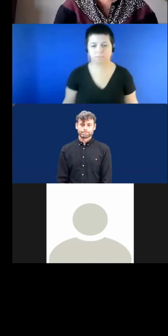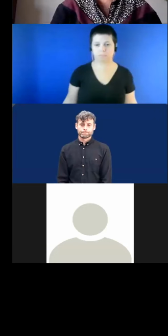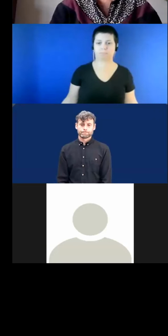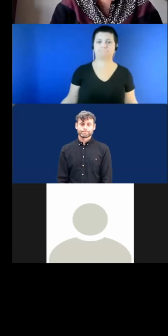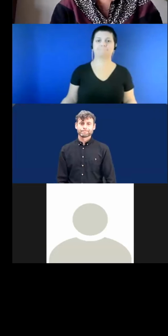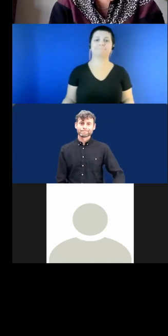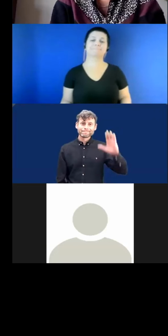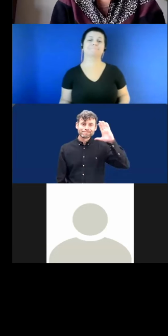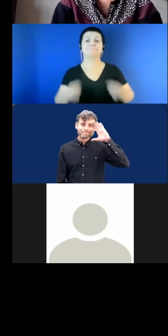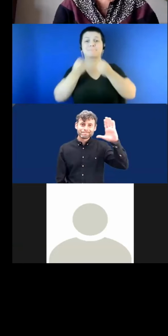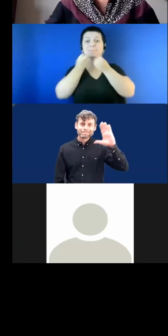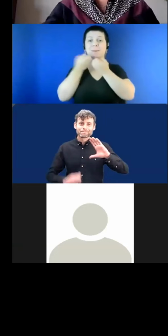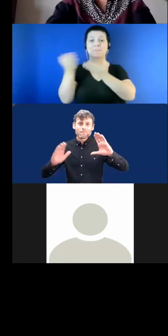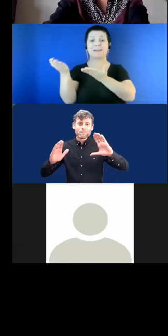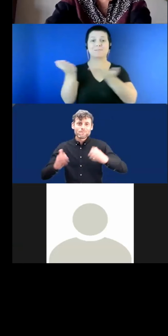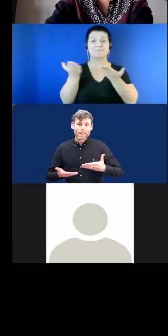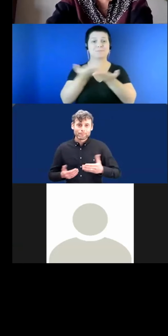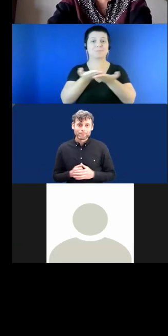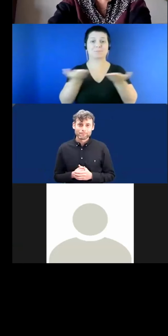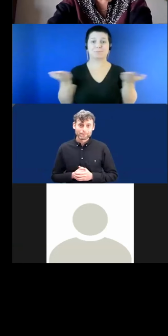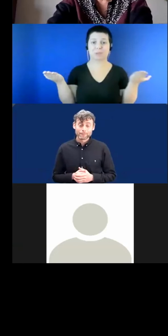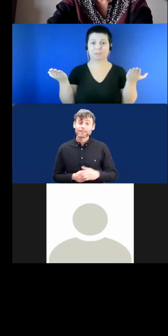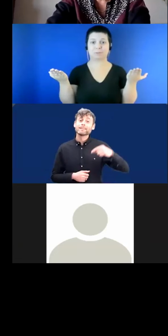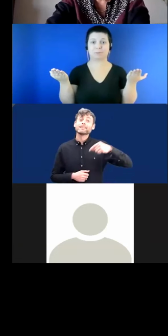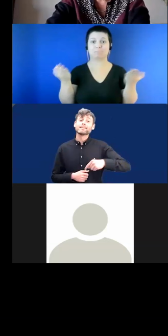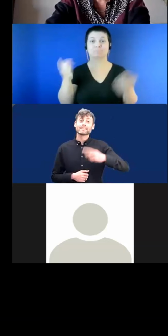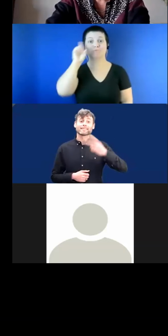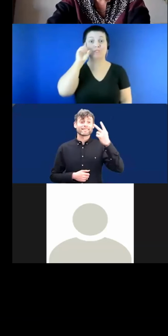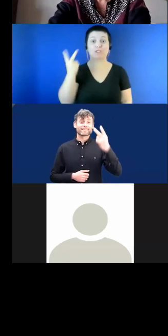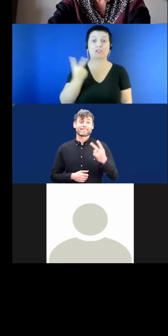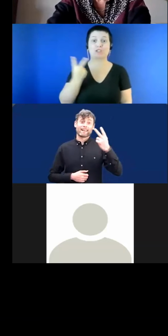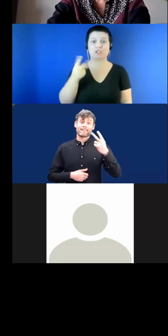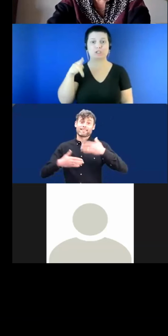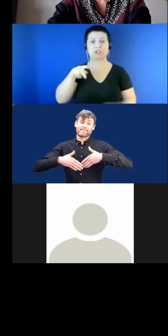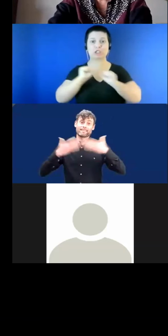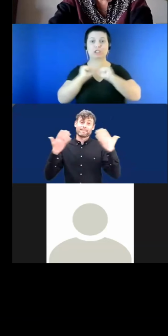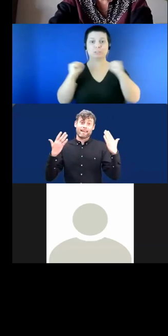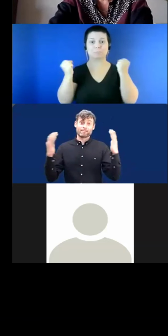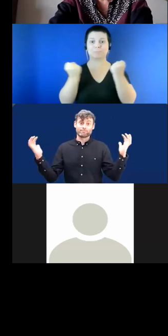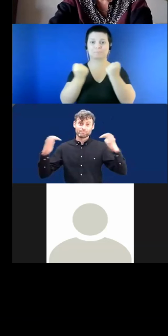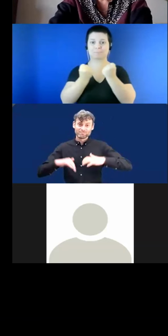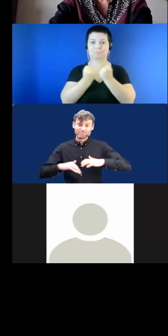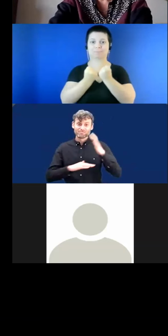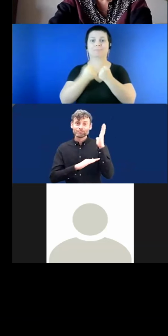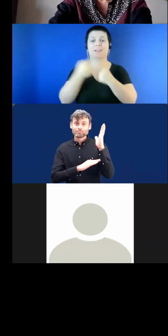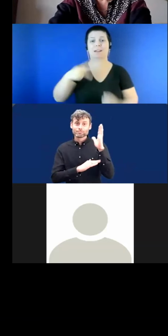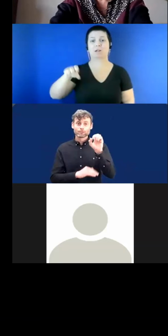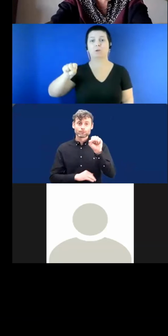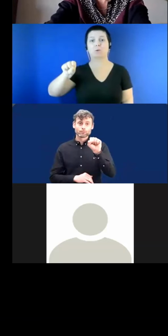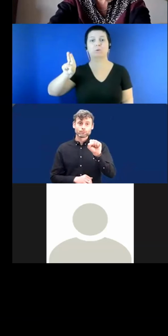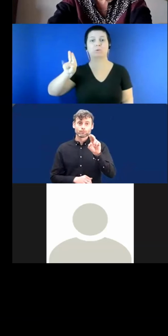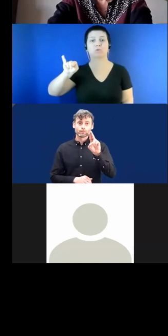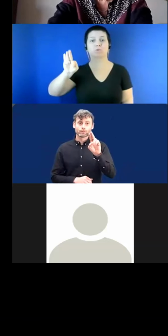Welcome everyone to this second day of the symposium of the Suitcase final